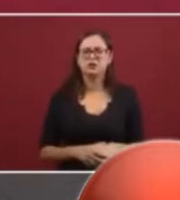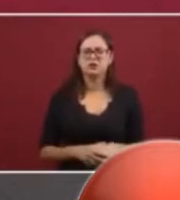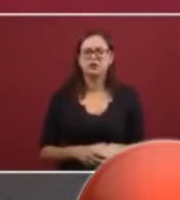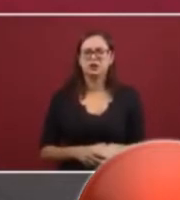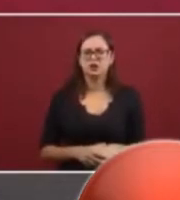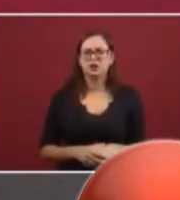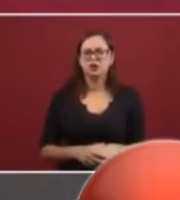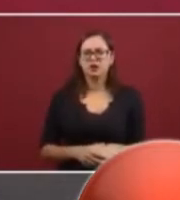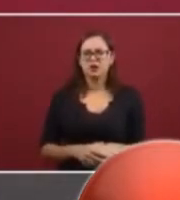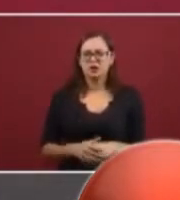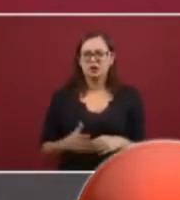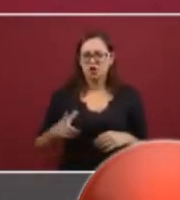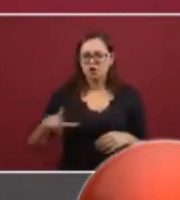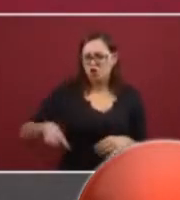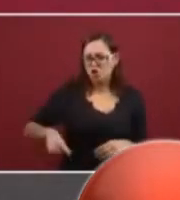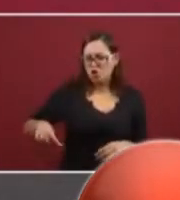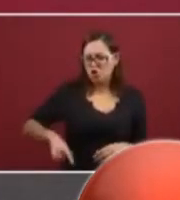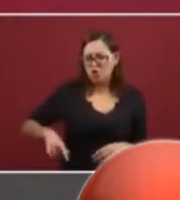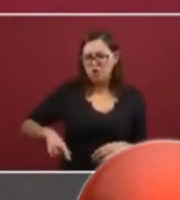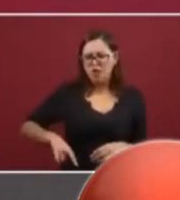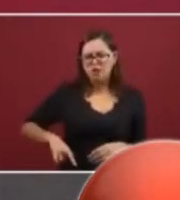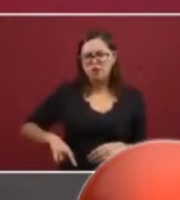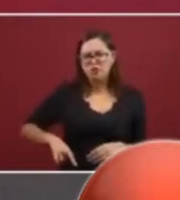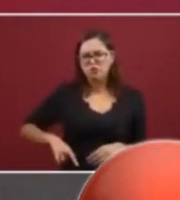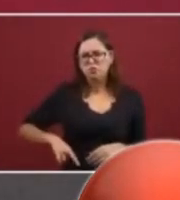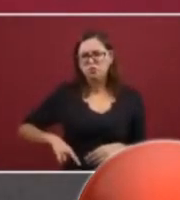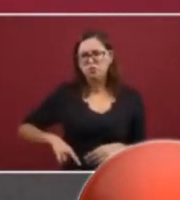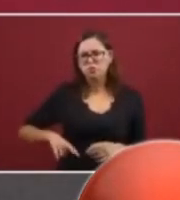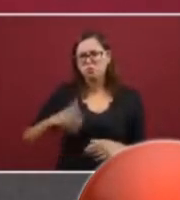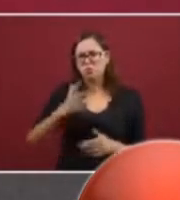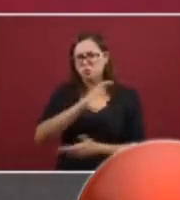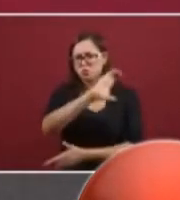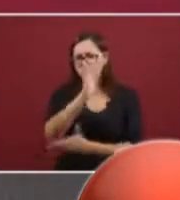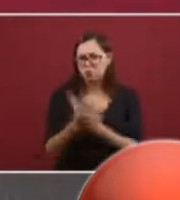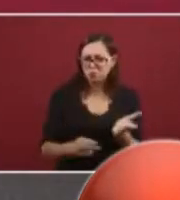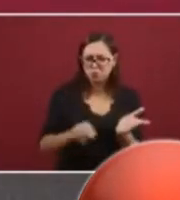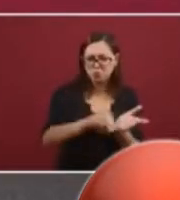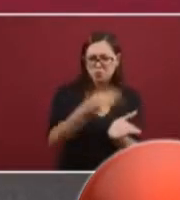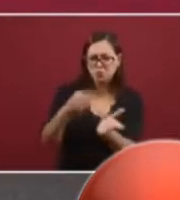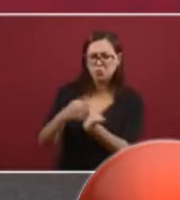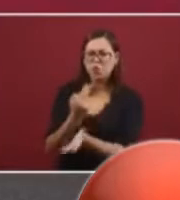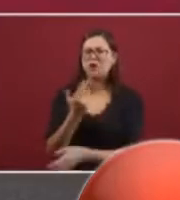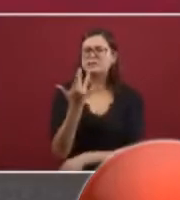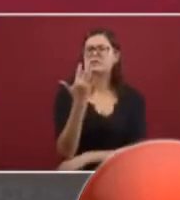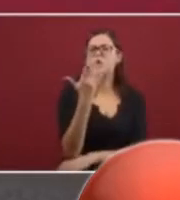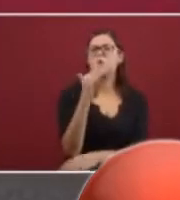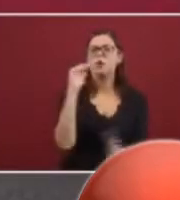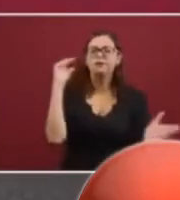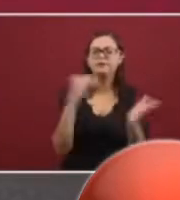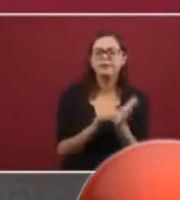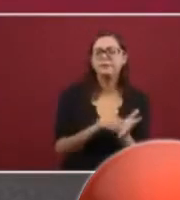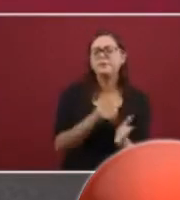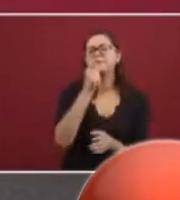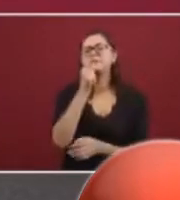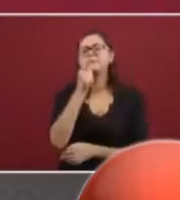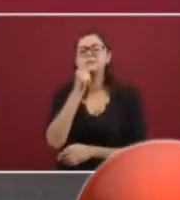about 50,000 people with private companies,